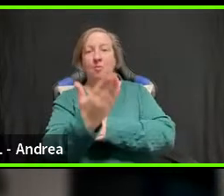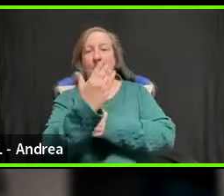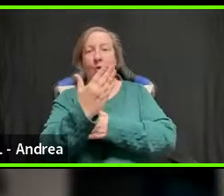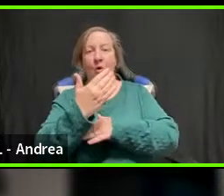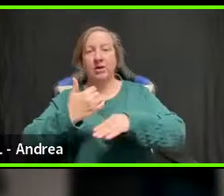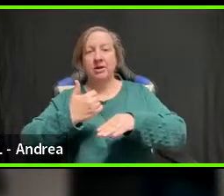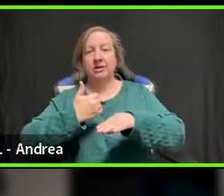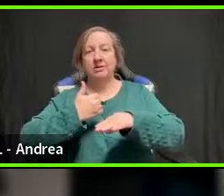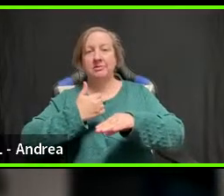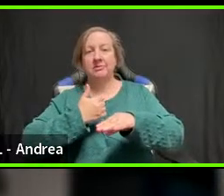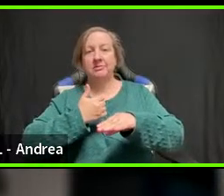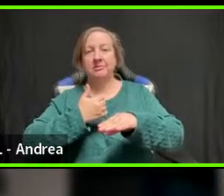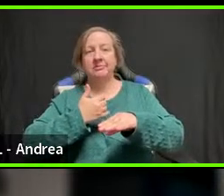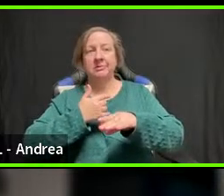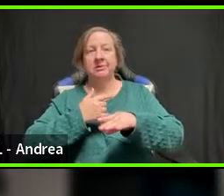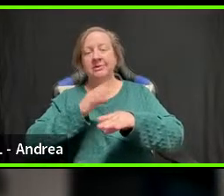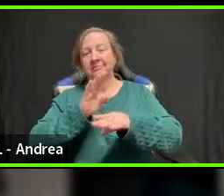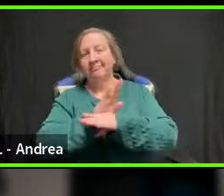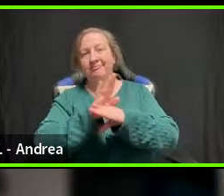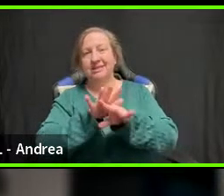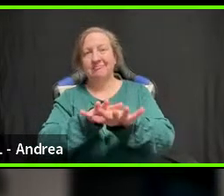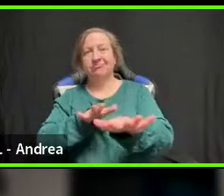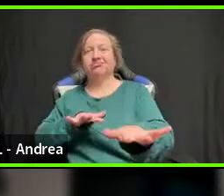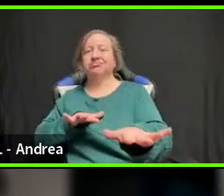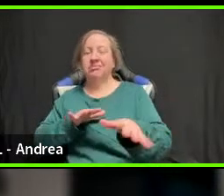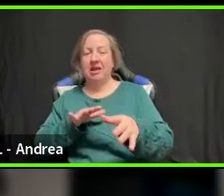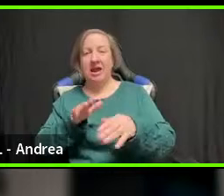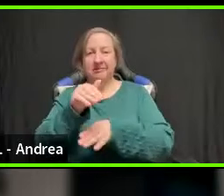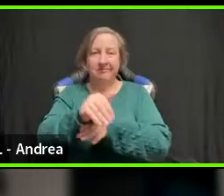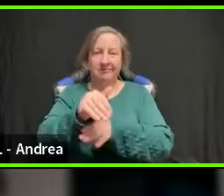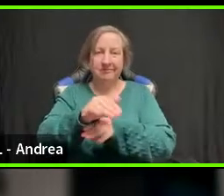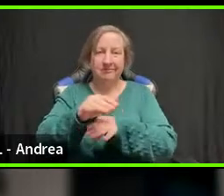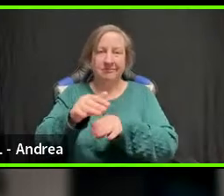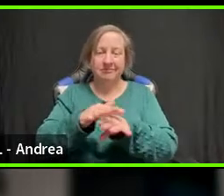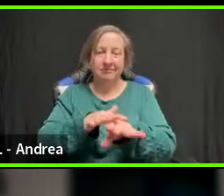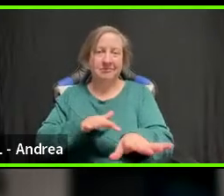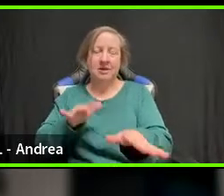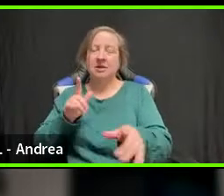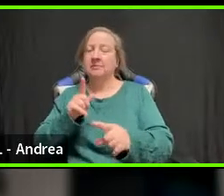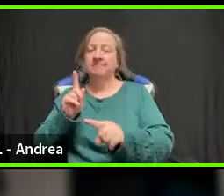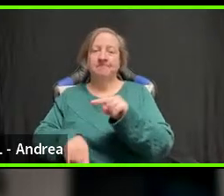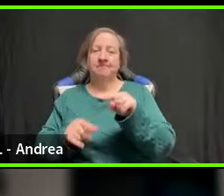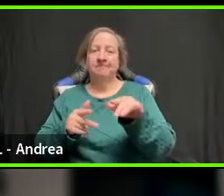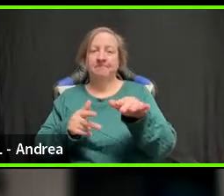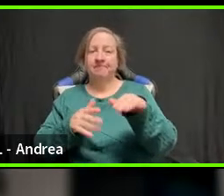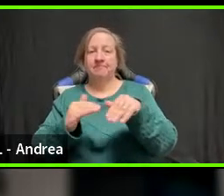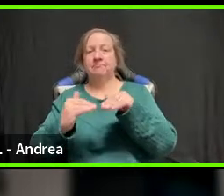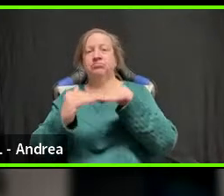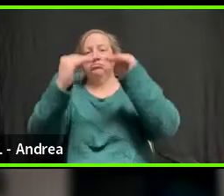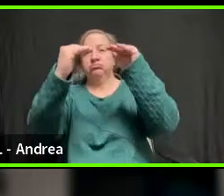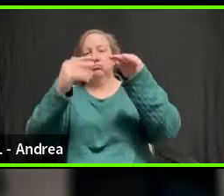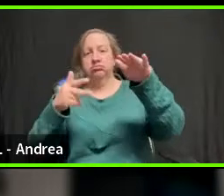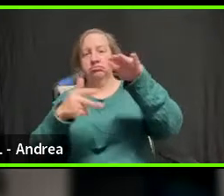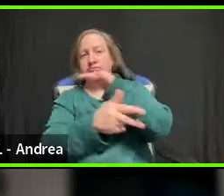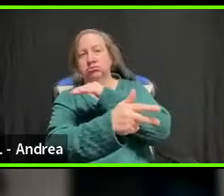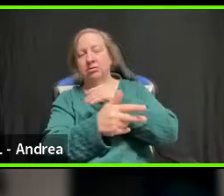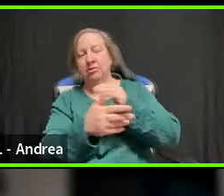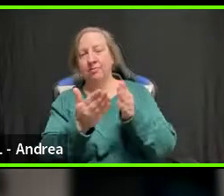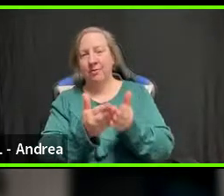commute. But we really, with transit operations being something with light rail on the bridge, the future